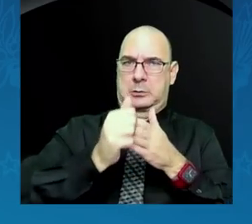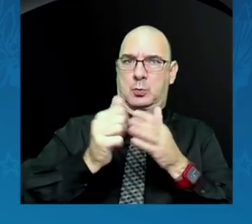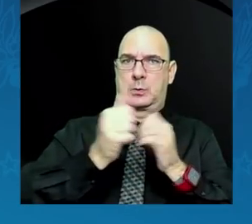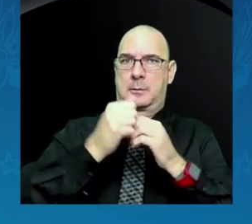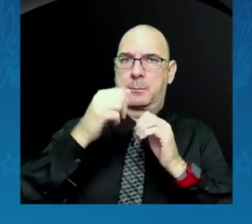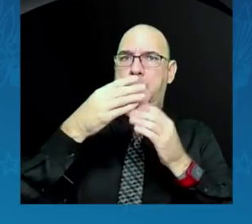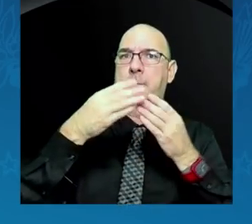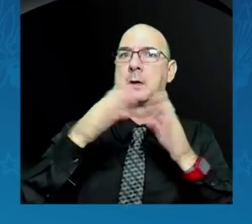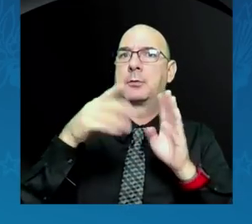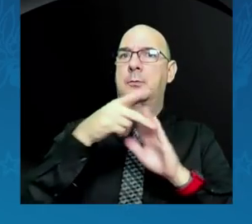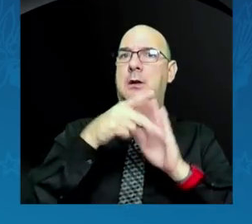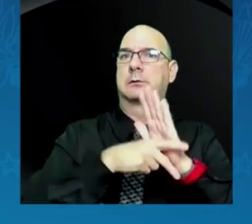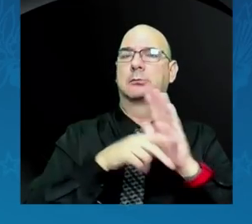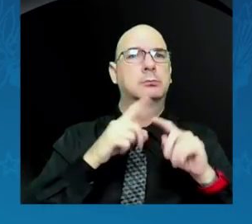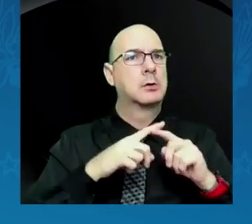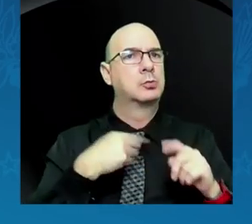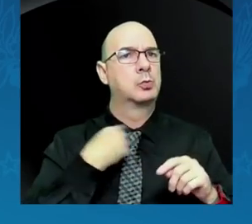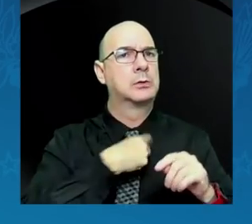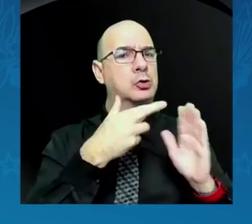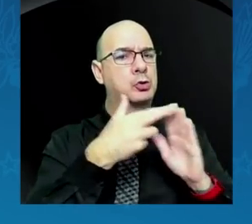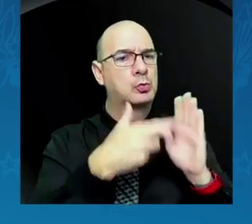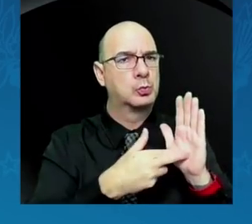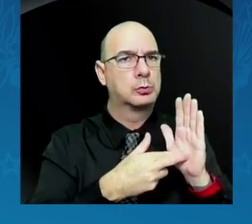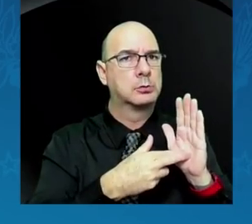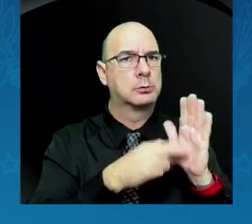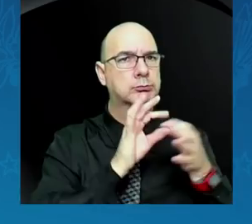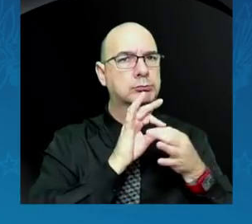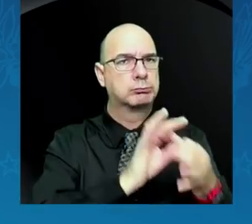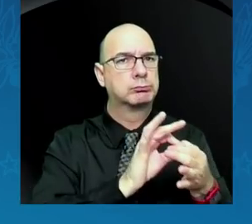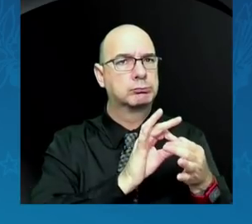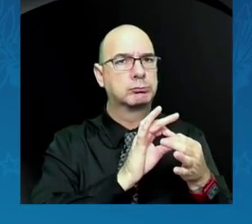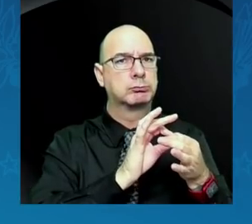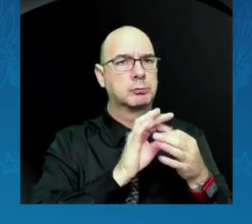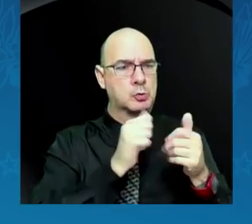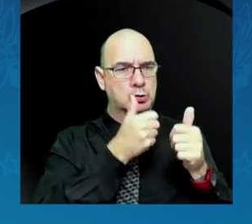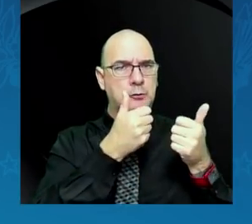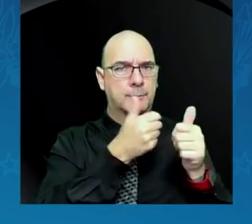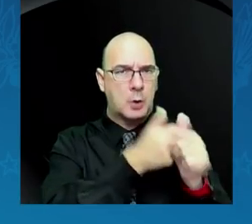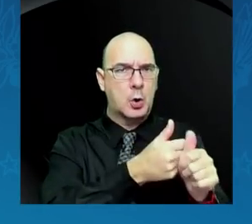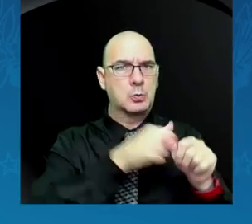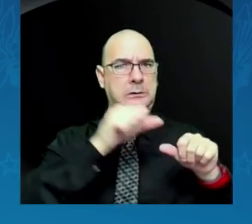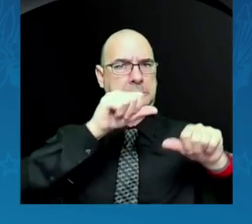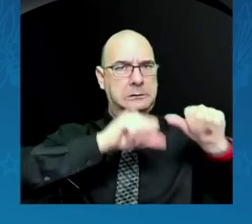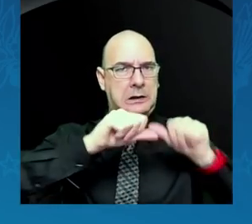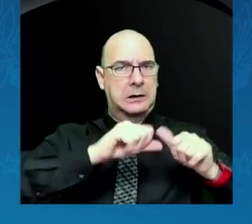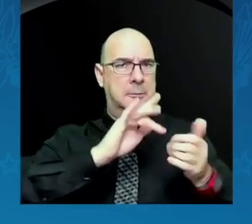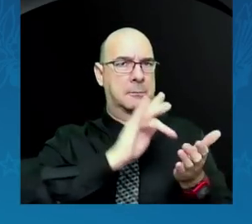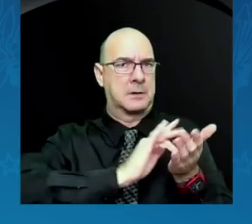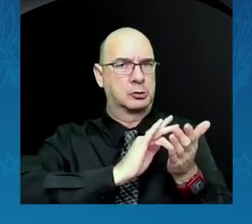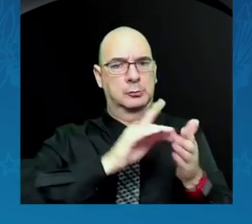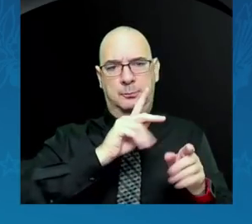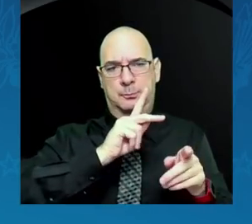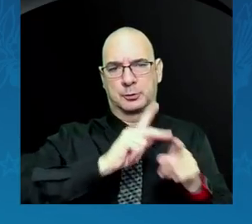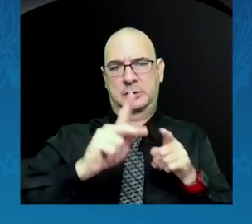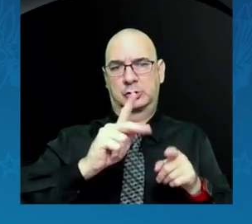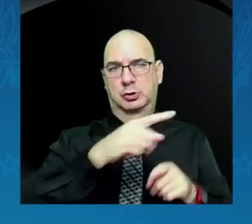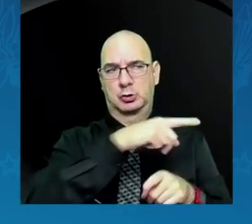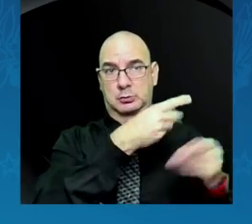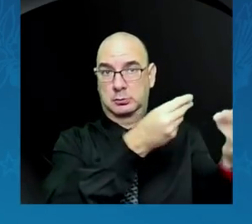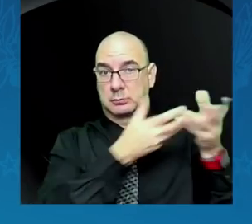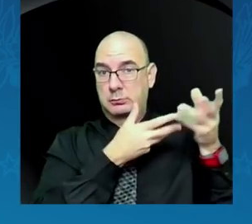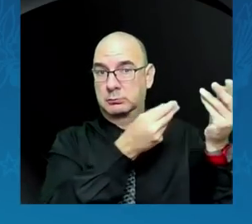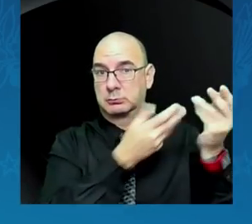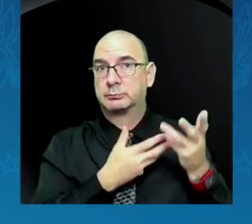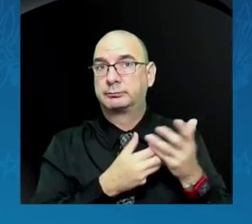scientists and medical professionals tell us. And we are also leaving it, as you know, to local communities in large part to make those